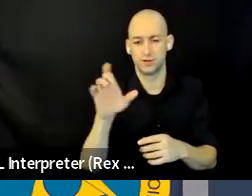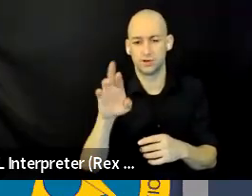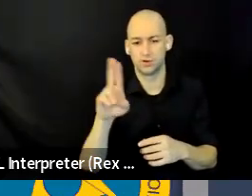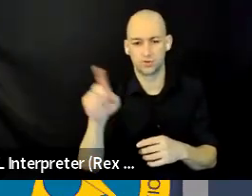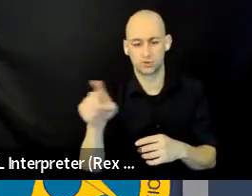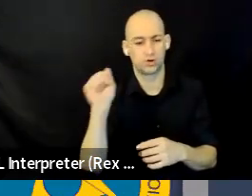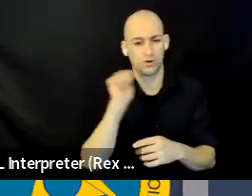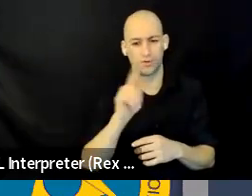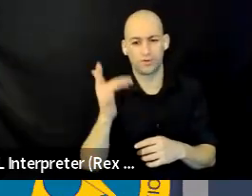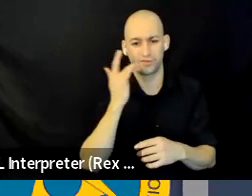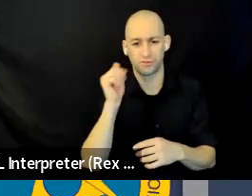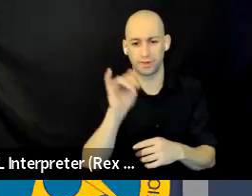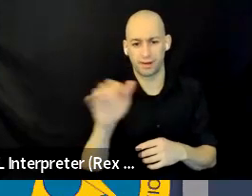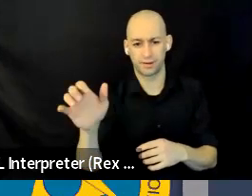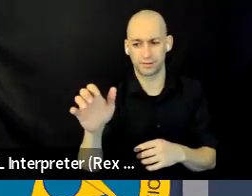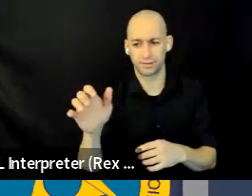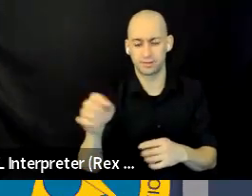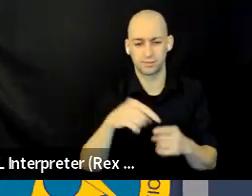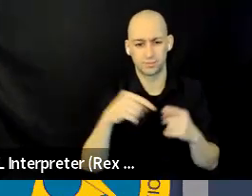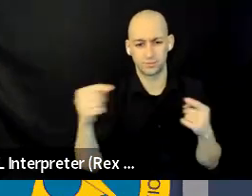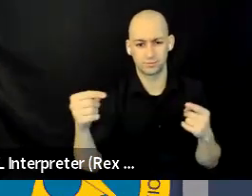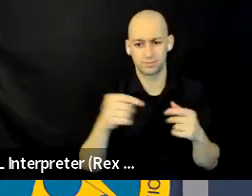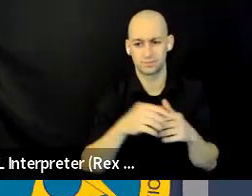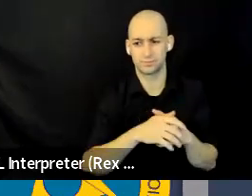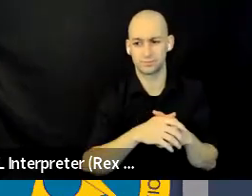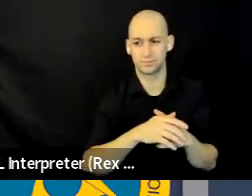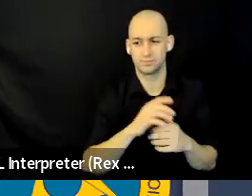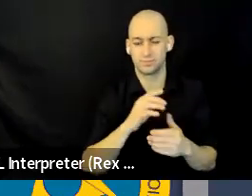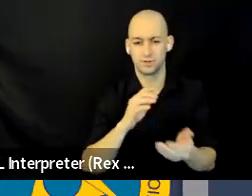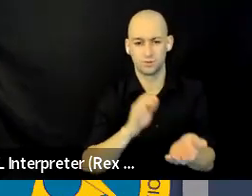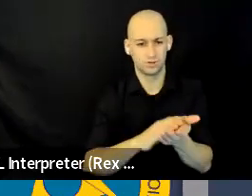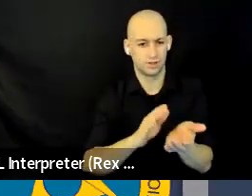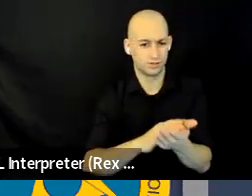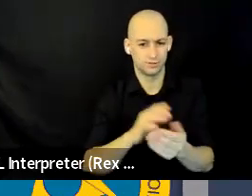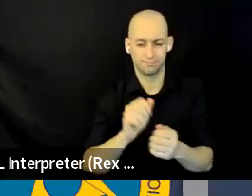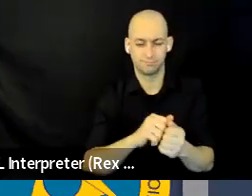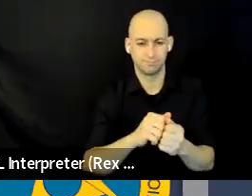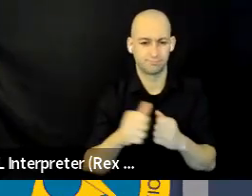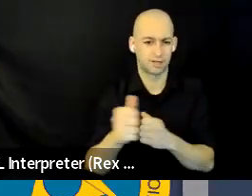those in favor? Aye. Opposed? Congratulations, motion carries.